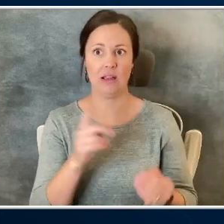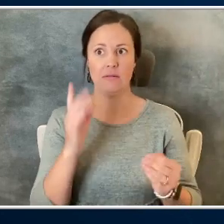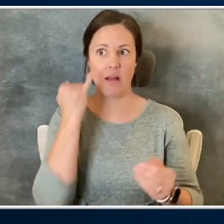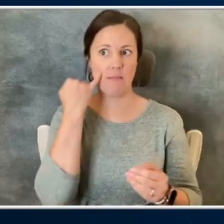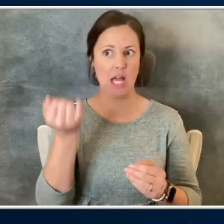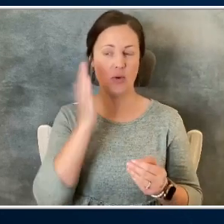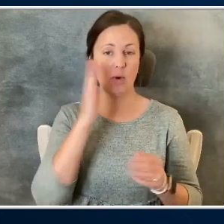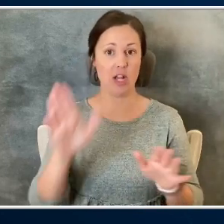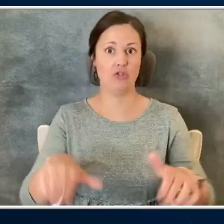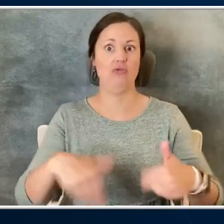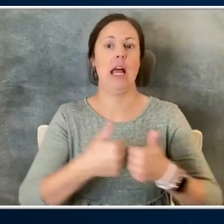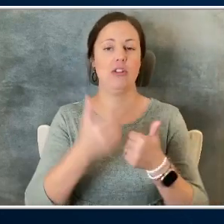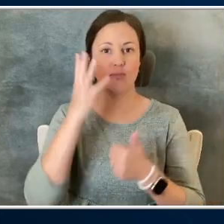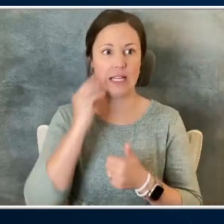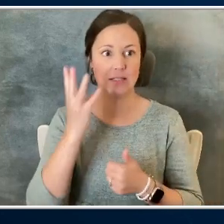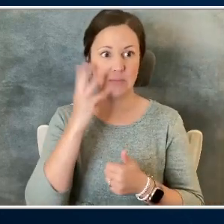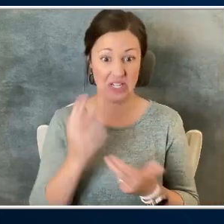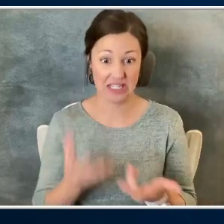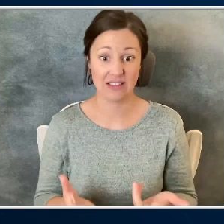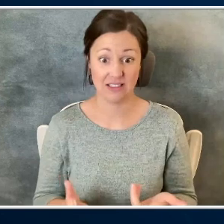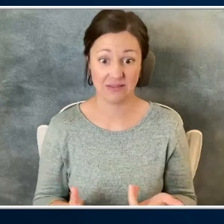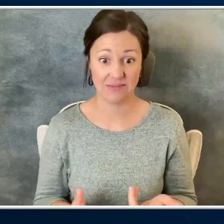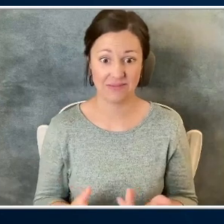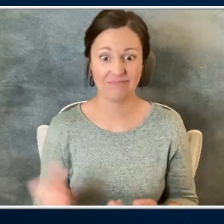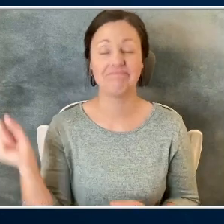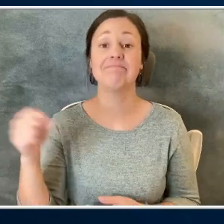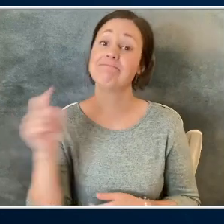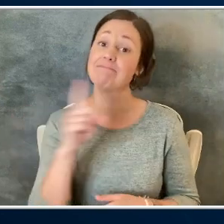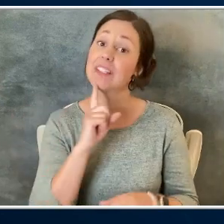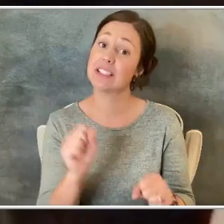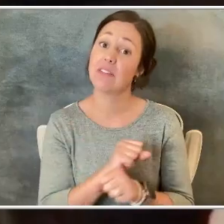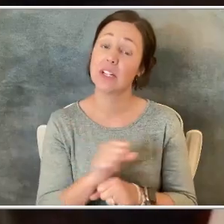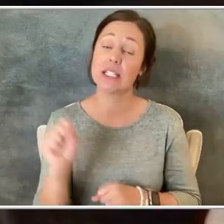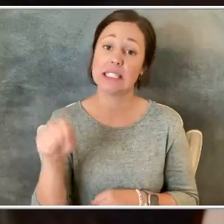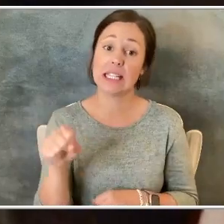experience to navigate. It is definitely.